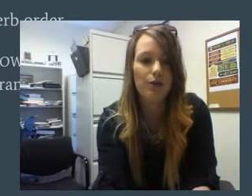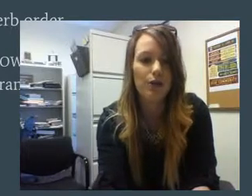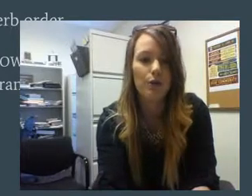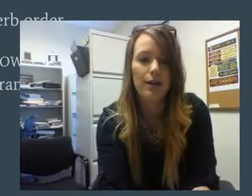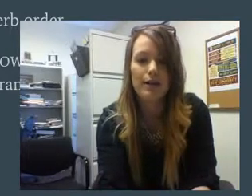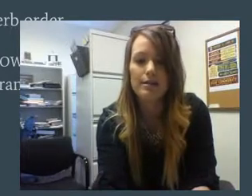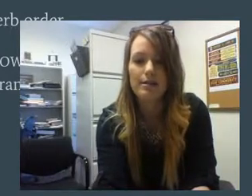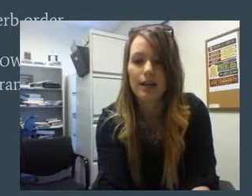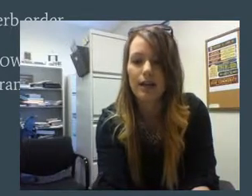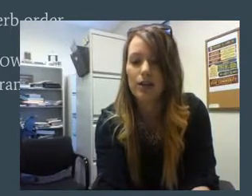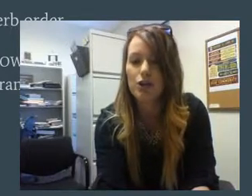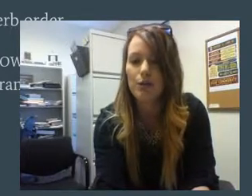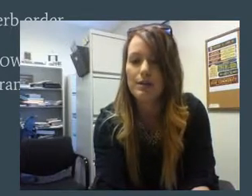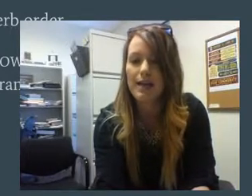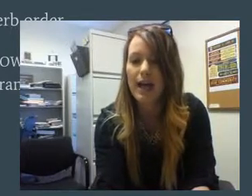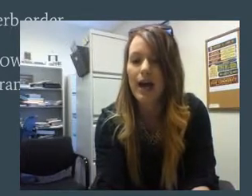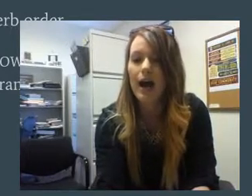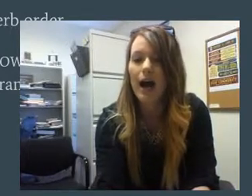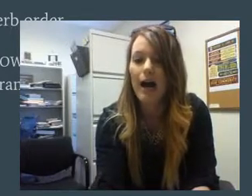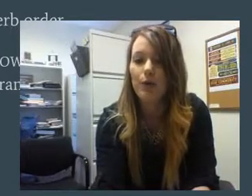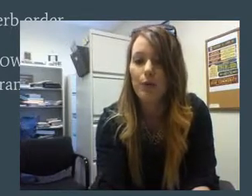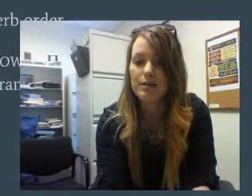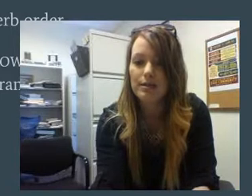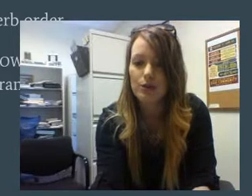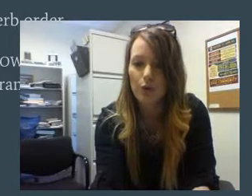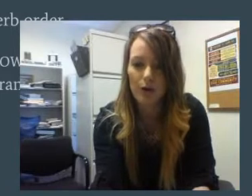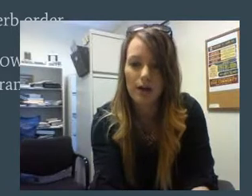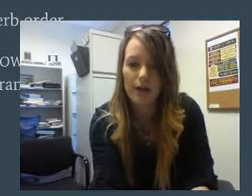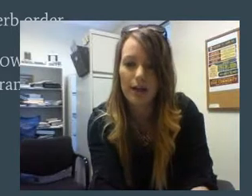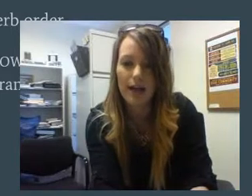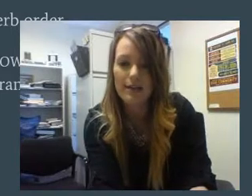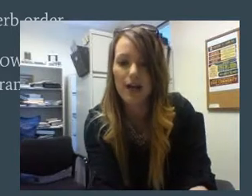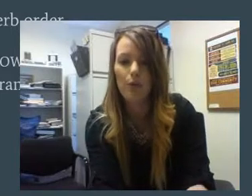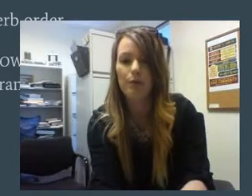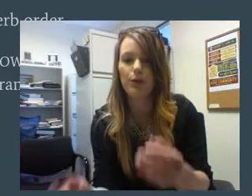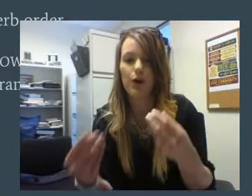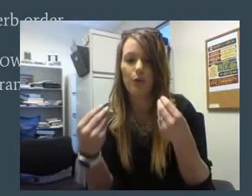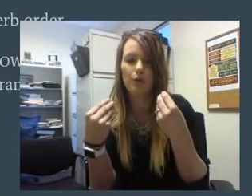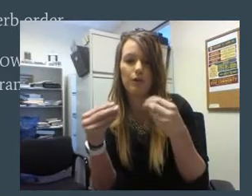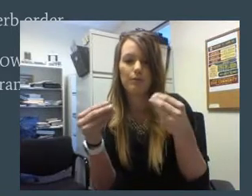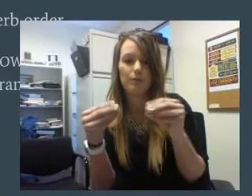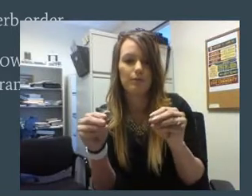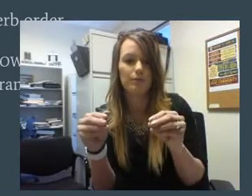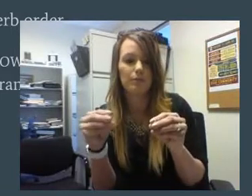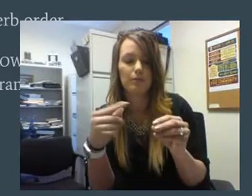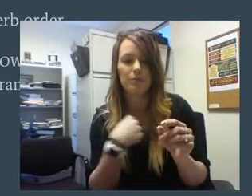shared with you is, in English, we would say, I'm going to the store. In ASL, we would go,